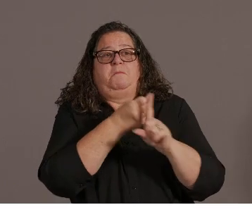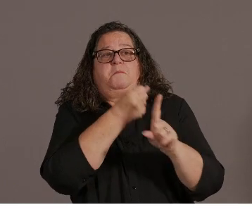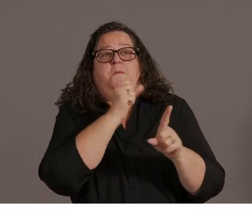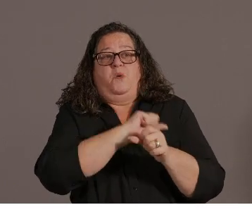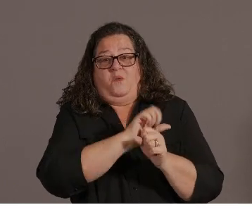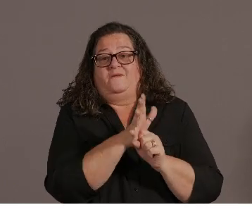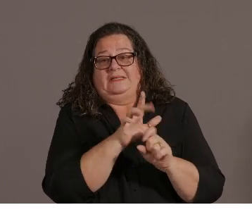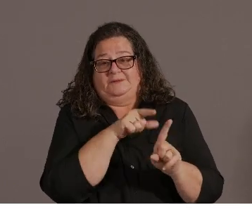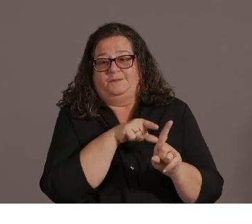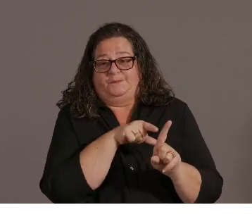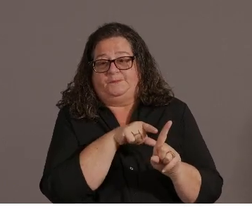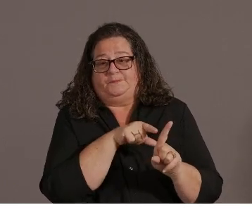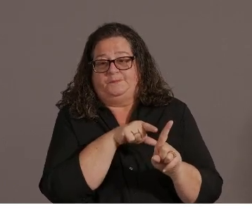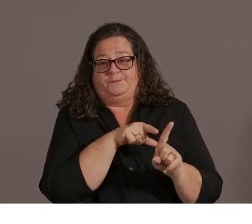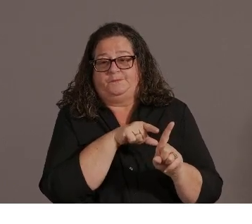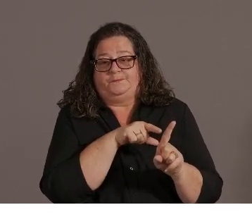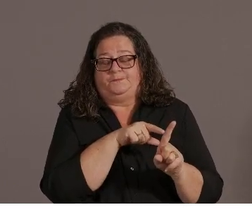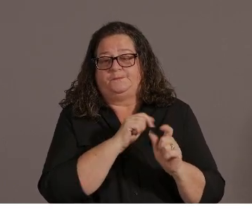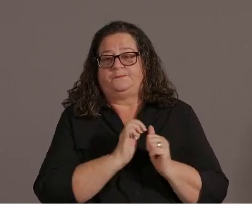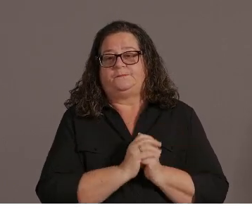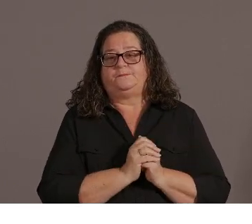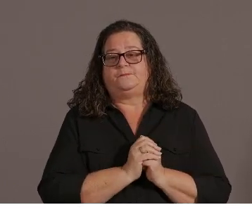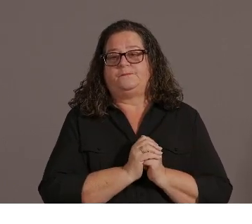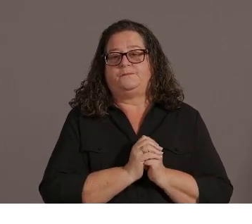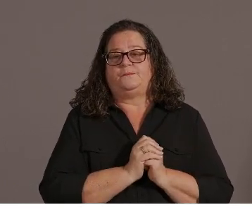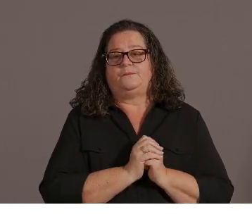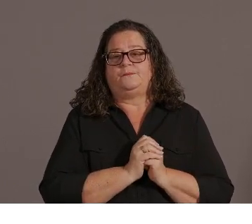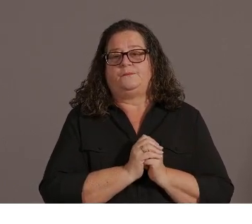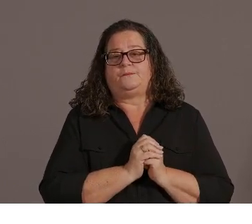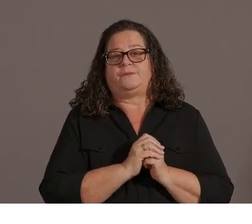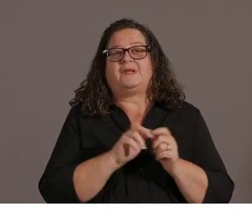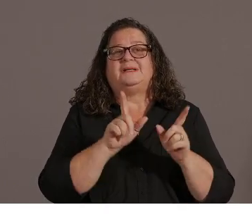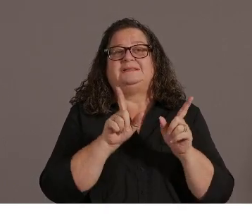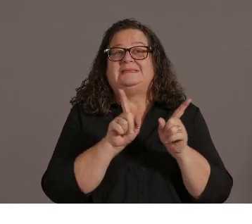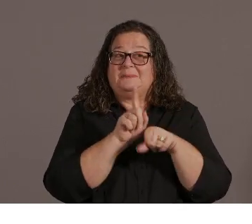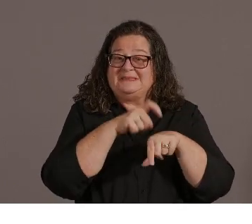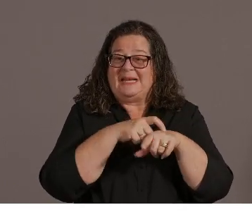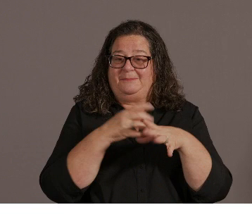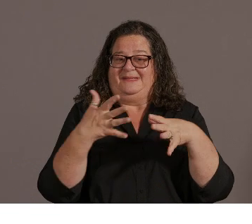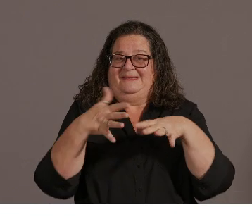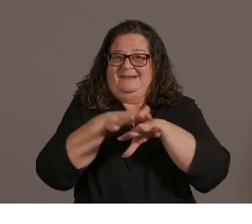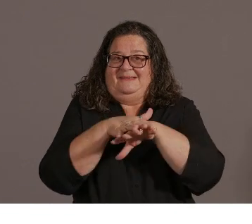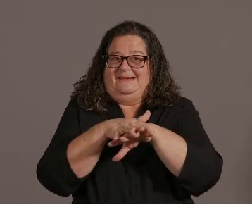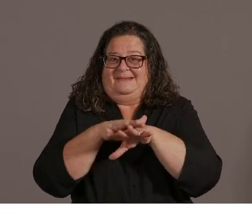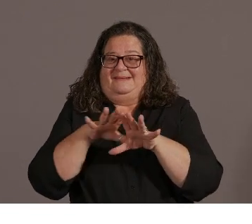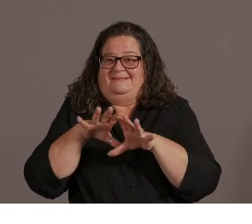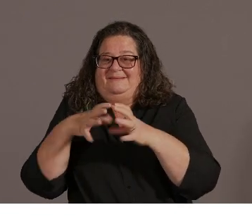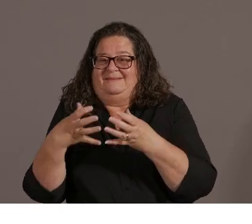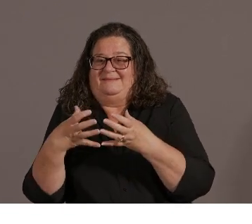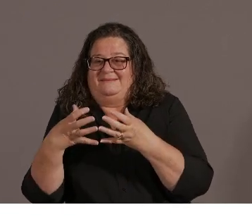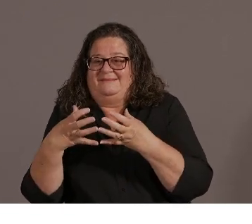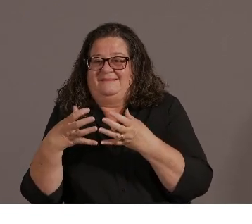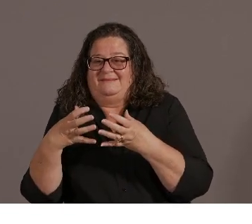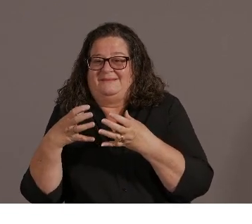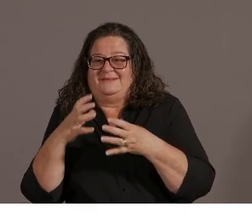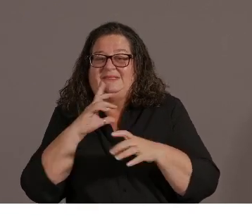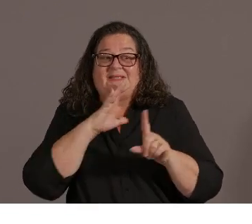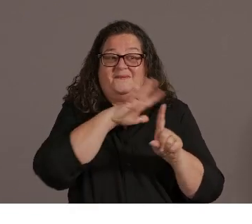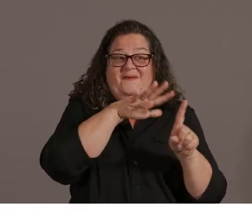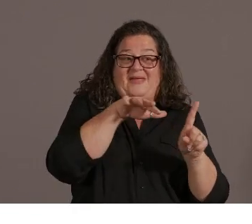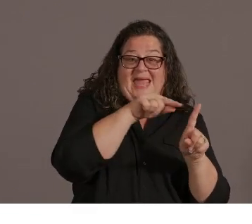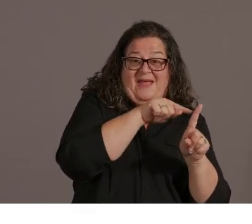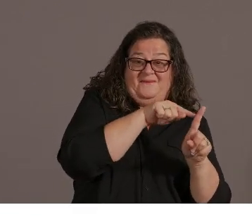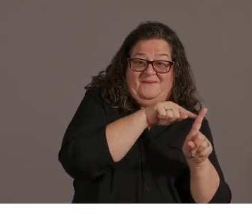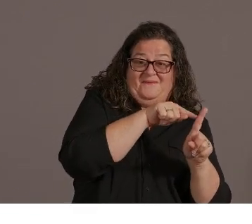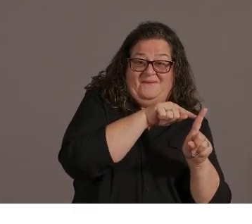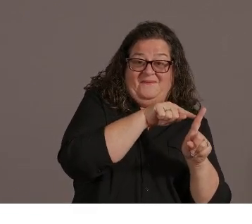with when we include that age group. So again, when we increase to our 55 and above age group, we anticipate that